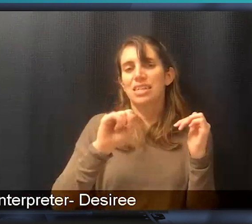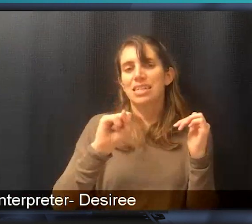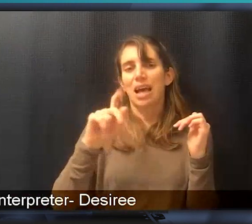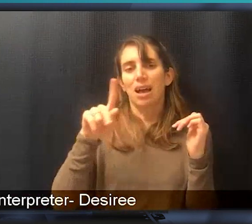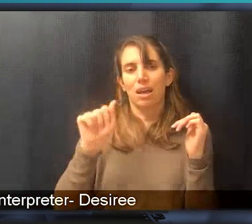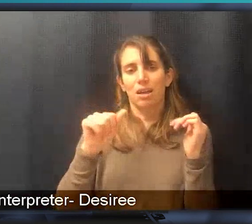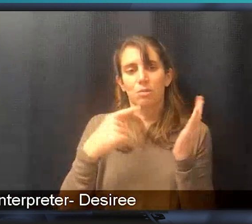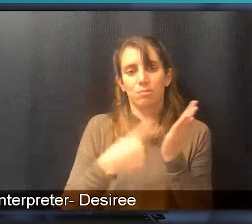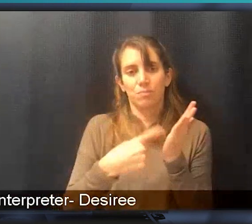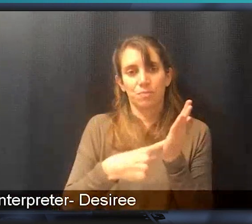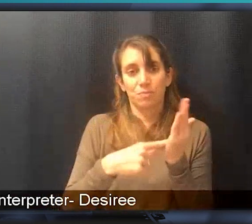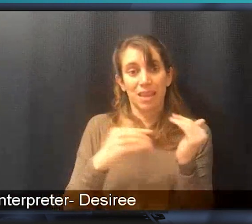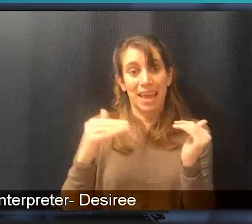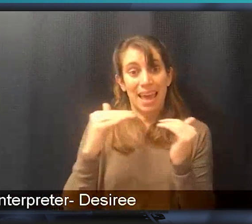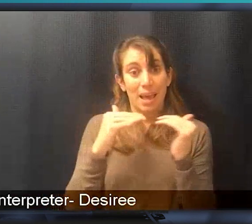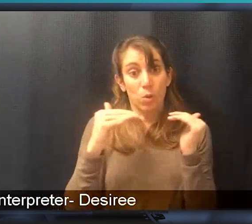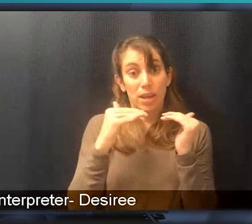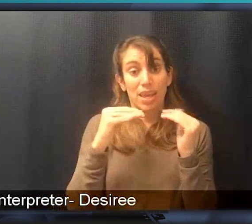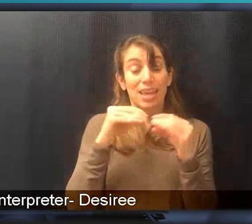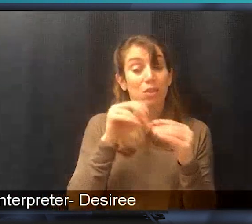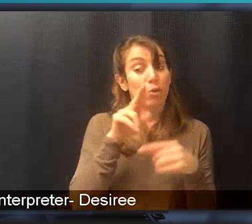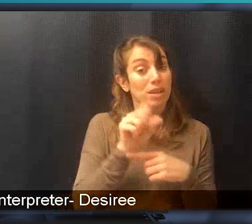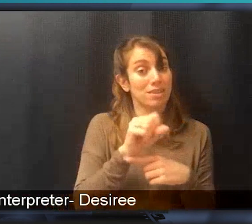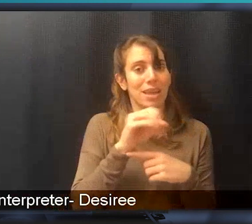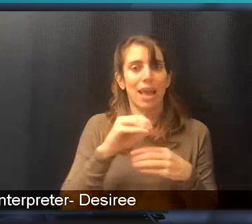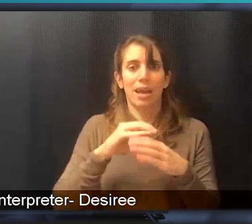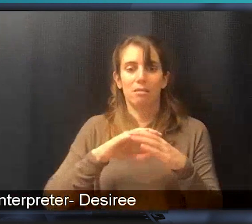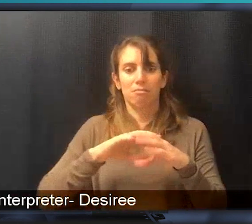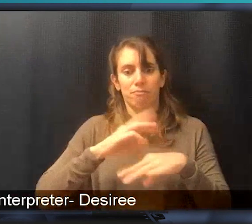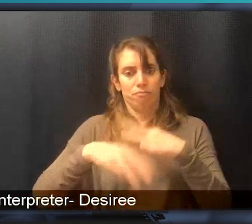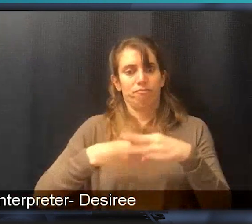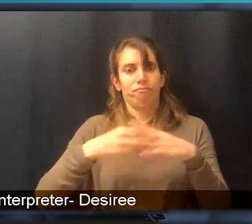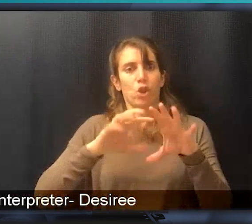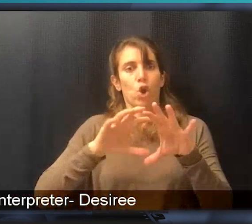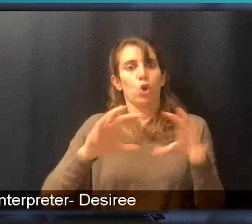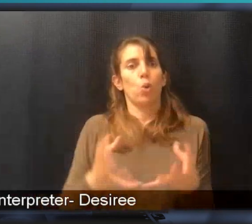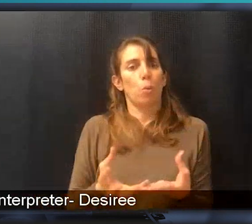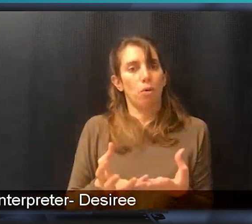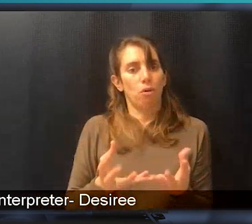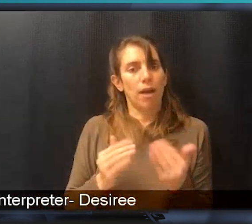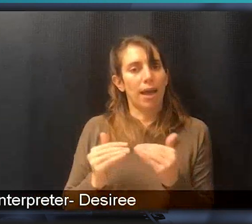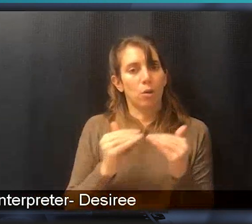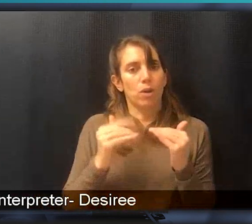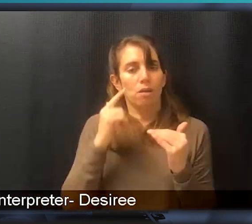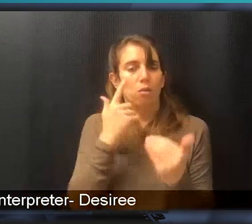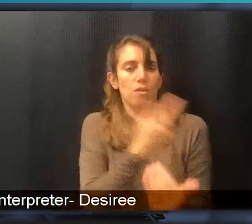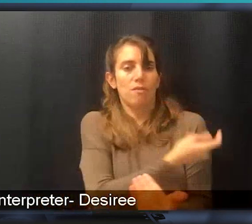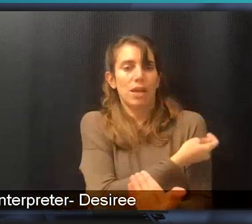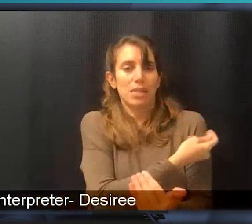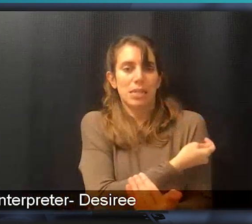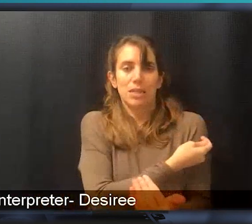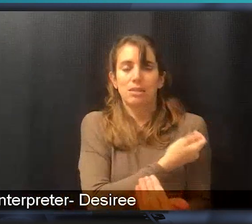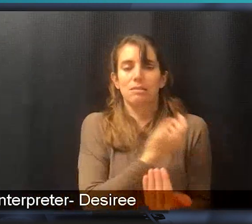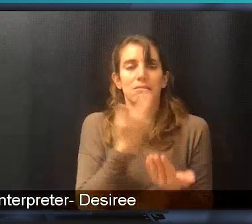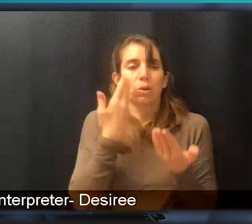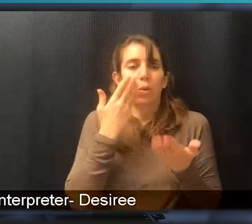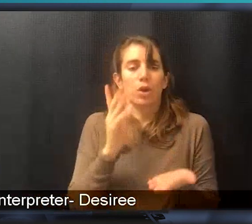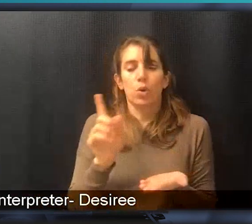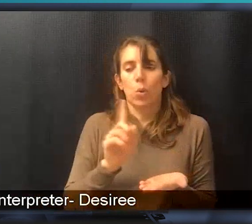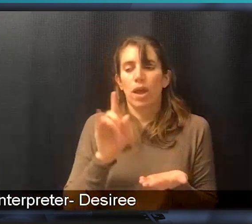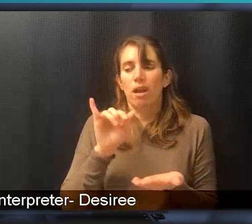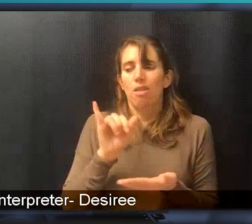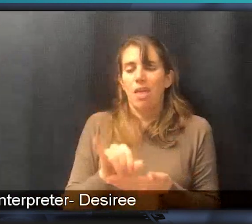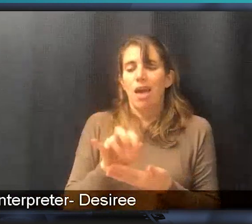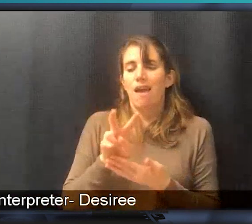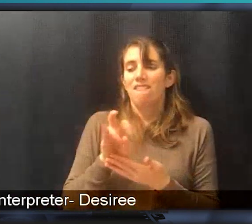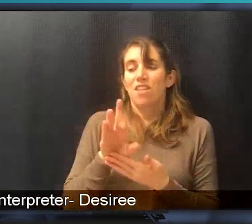within the United States and its global equity for vaccines. We know that we don't know exactly where this variant